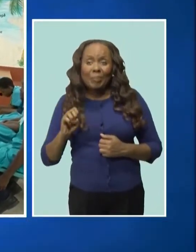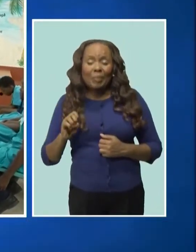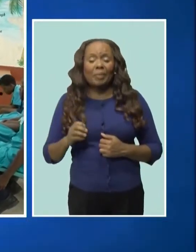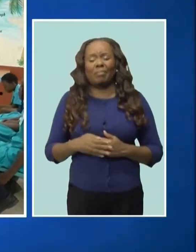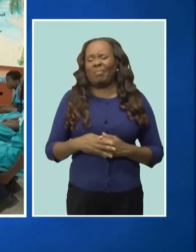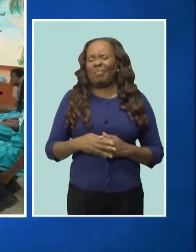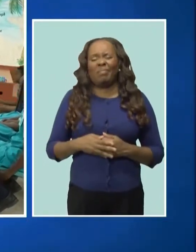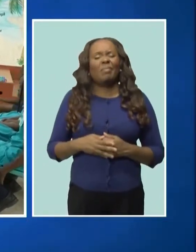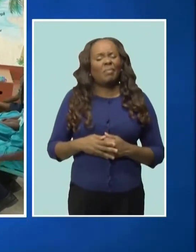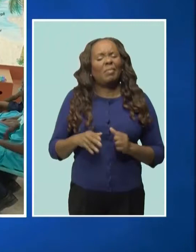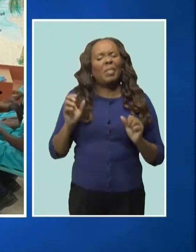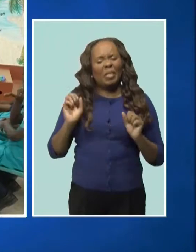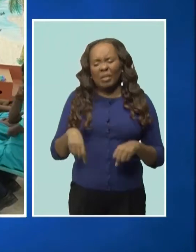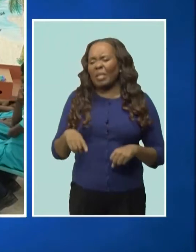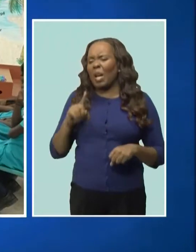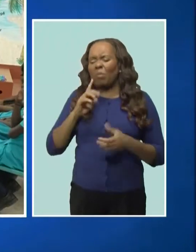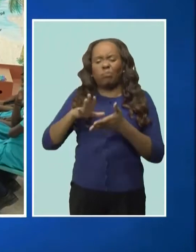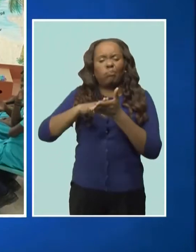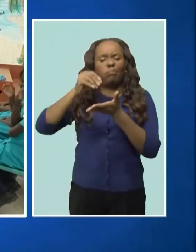want to get back to.